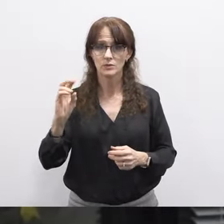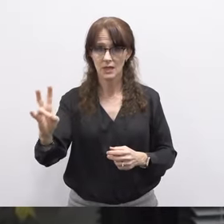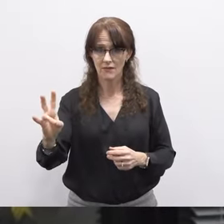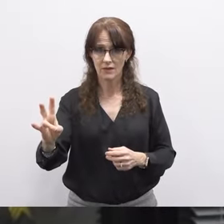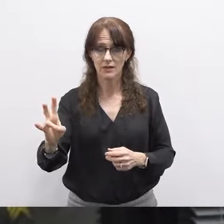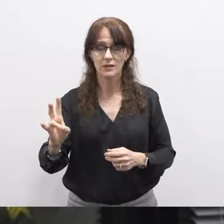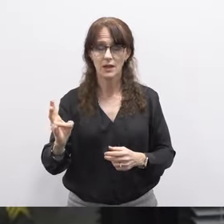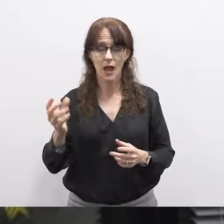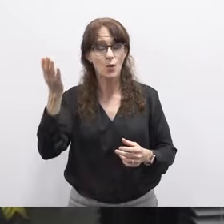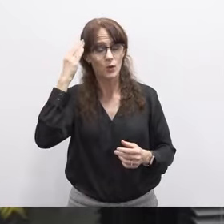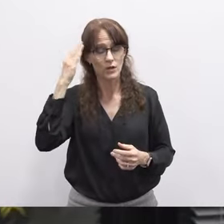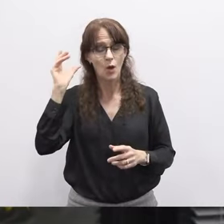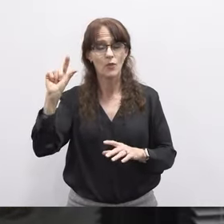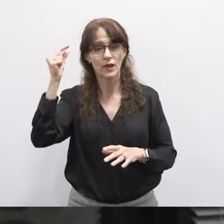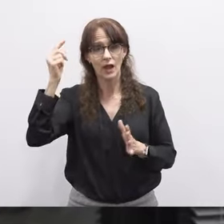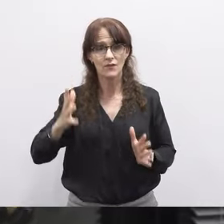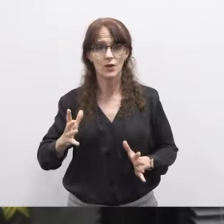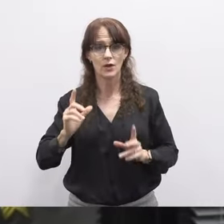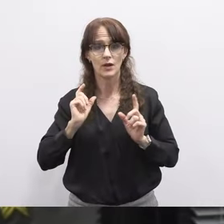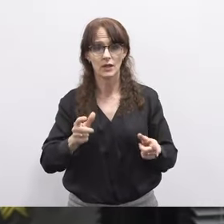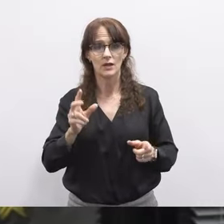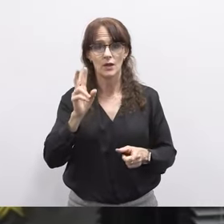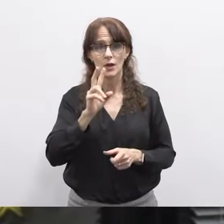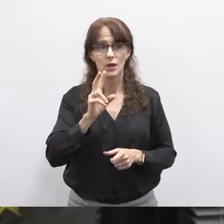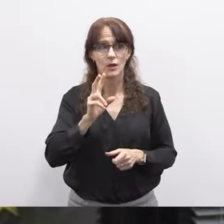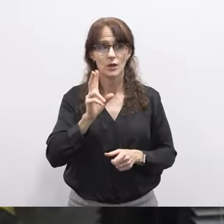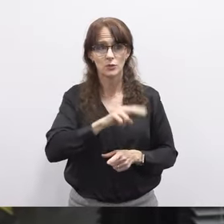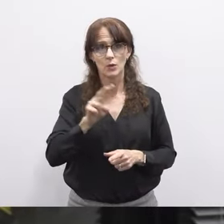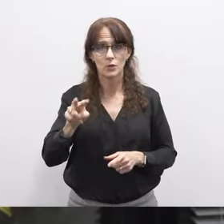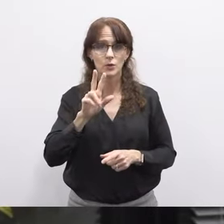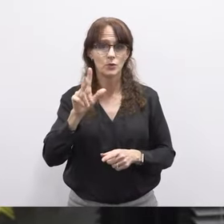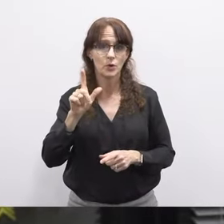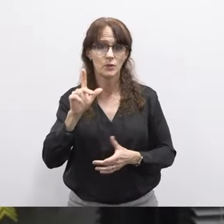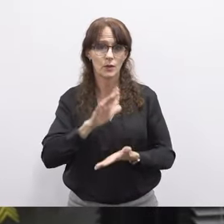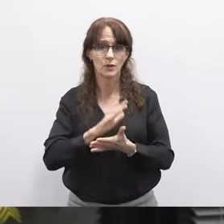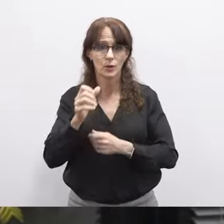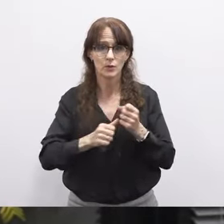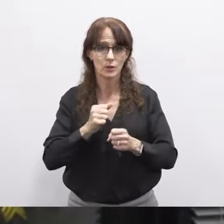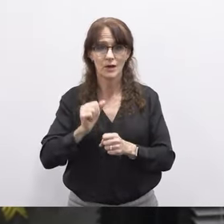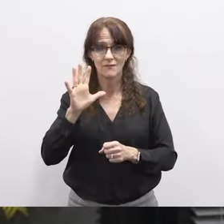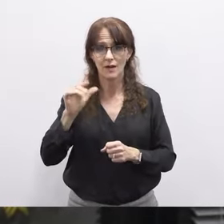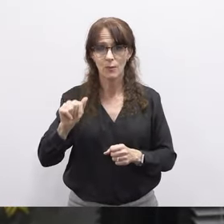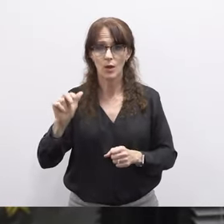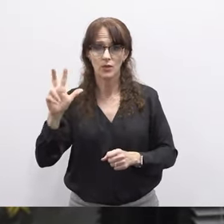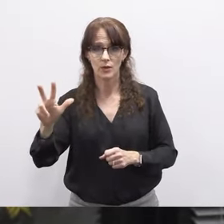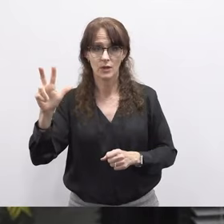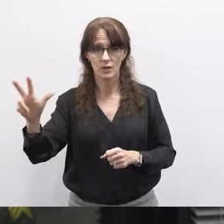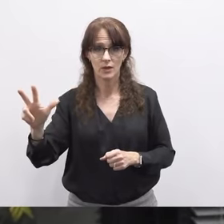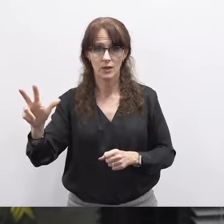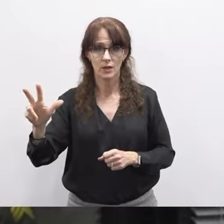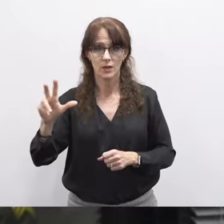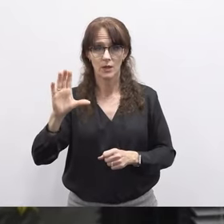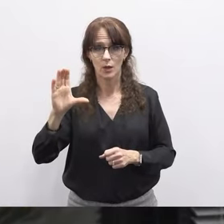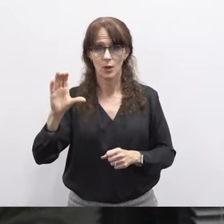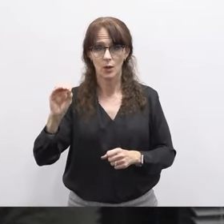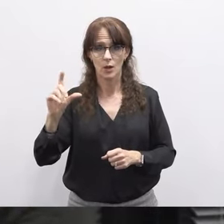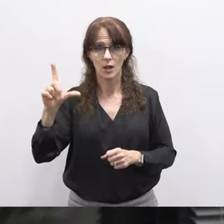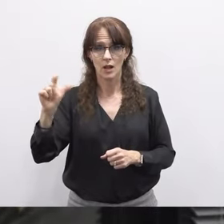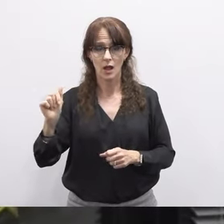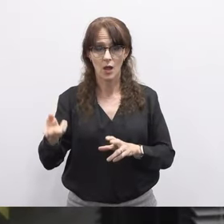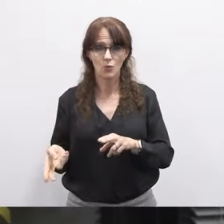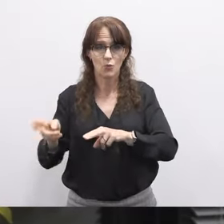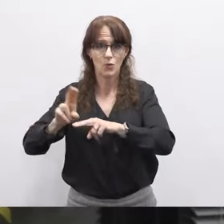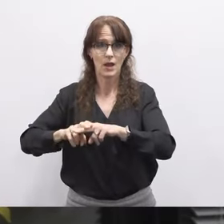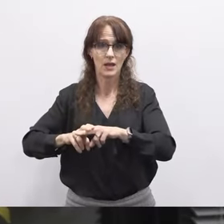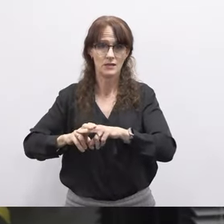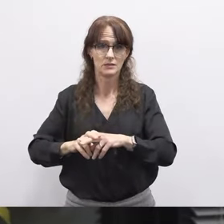again, we're aware that the governor is going to give a 22 for the 22-23 school year a 5.33 COLA raise. So